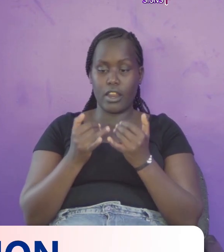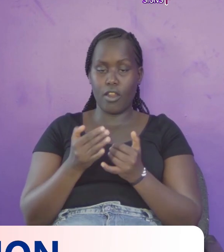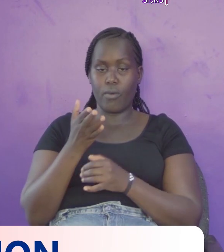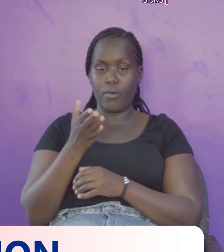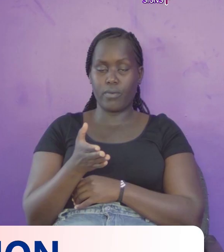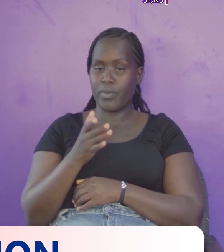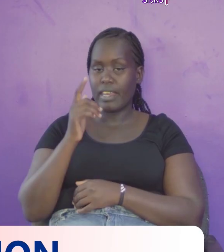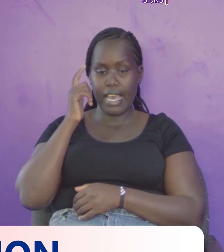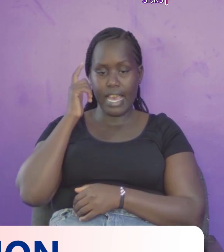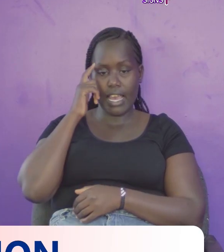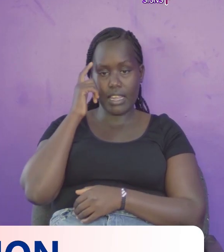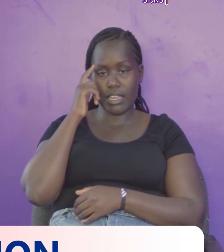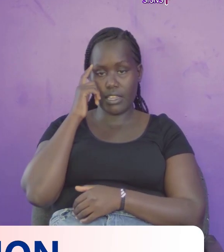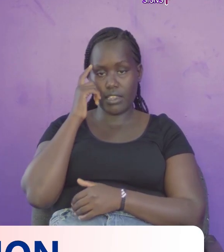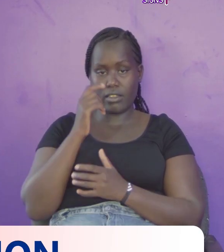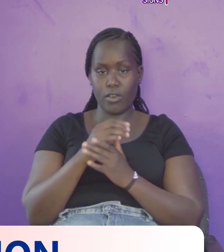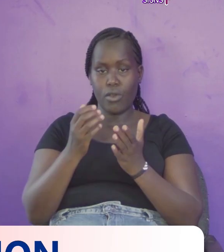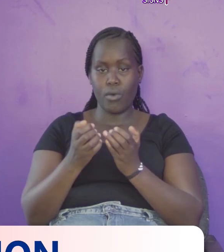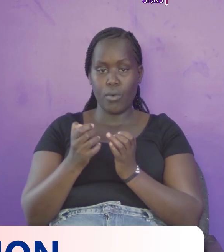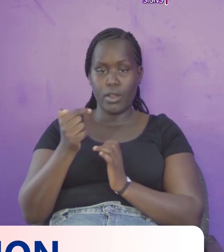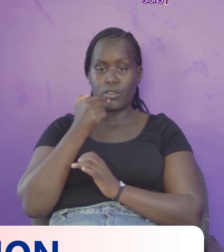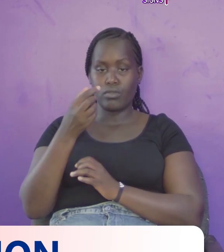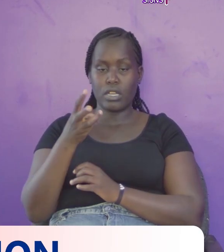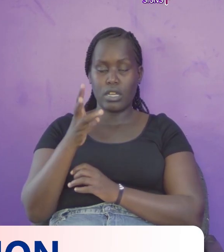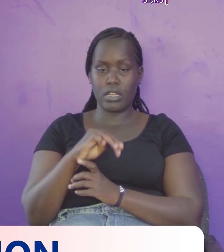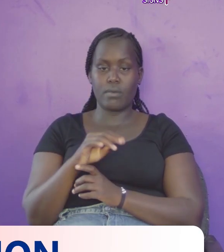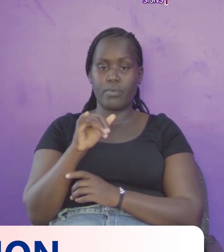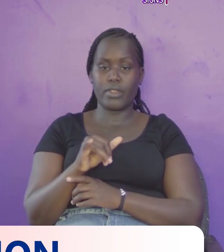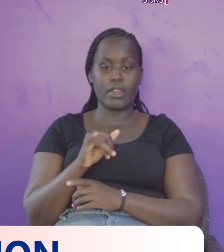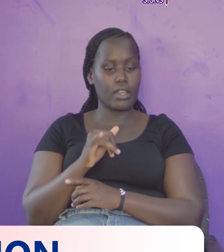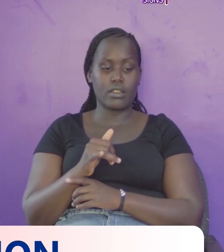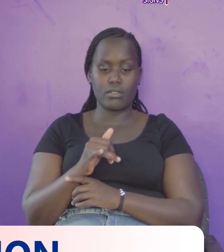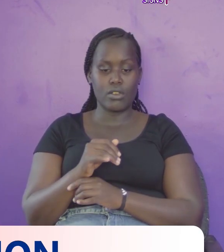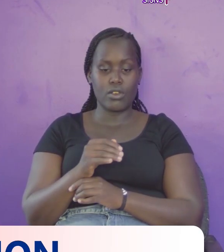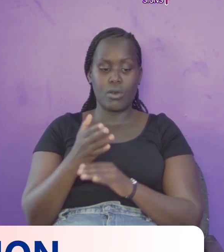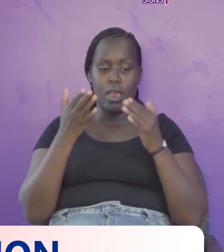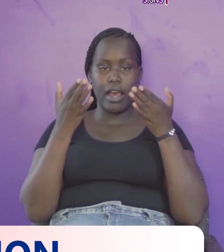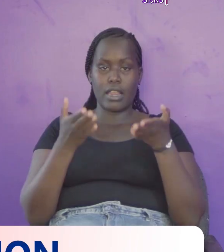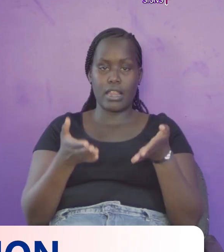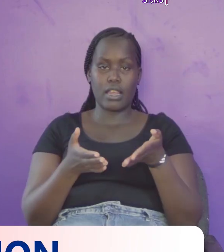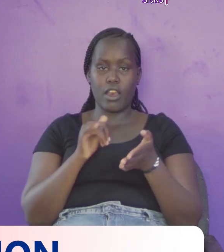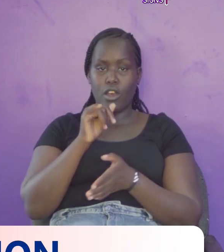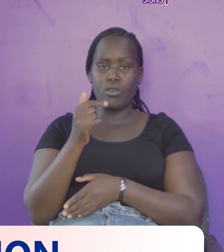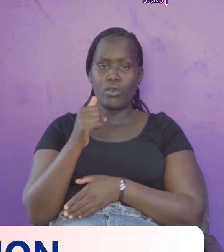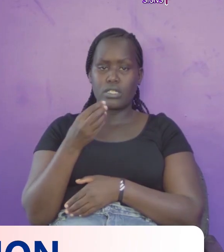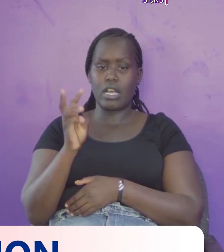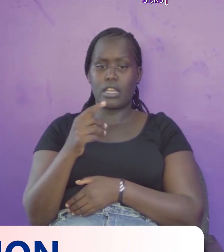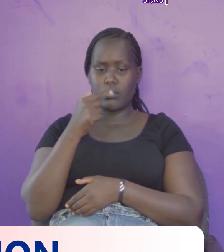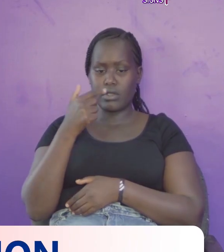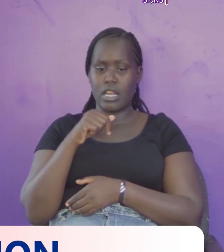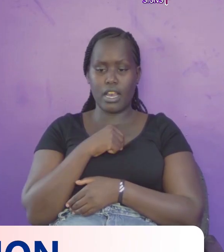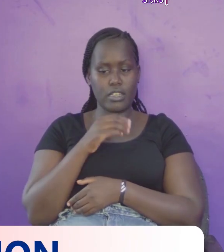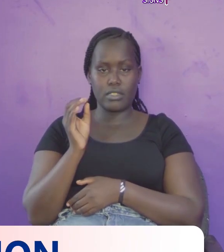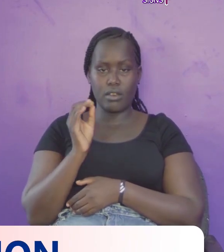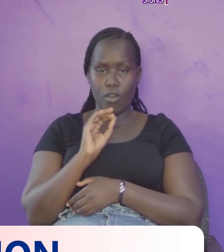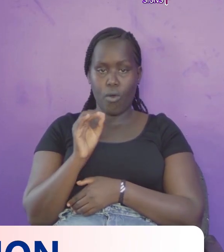I think we need to tell them that they're not supposed to be there, not them telling us that we're not supposed to be there. Because